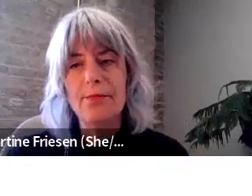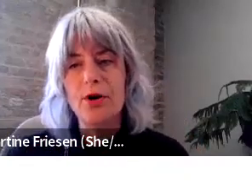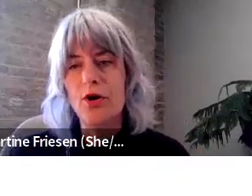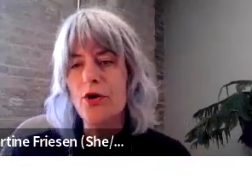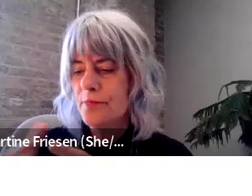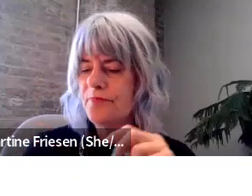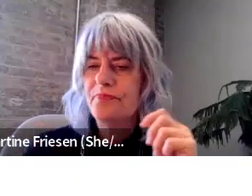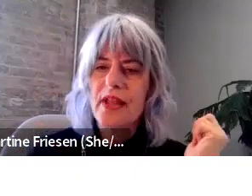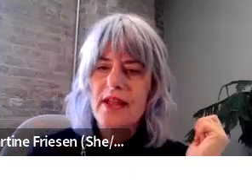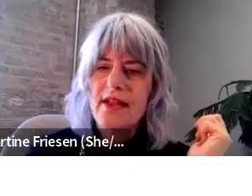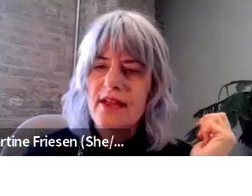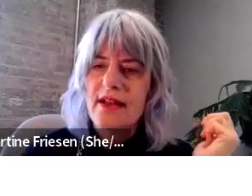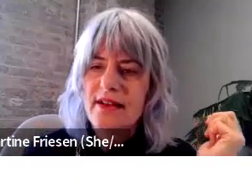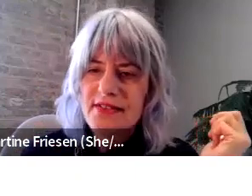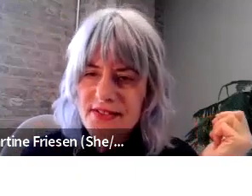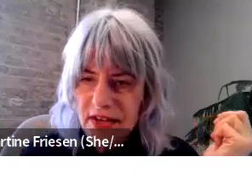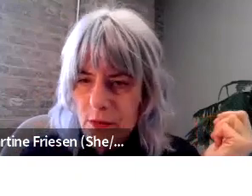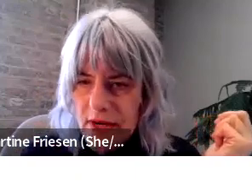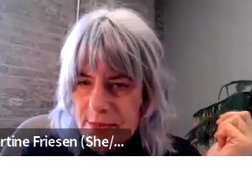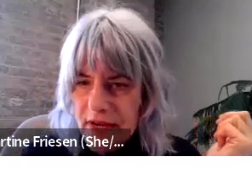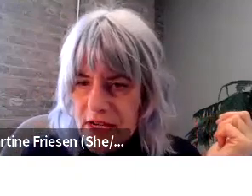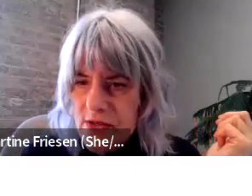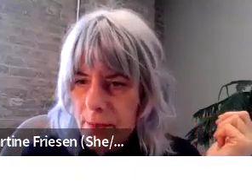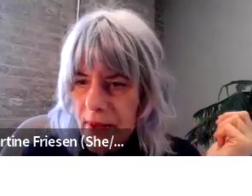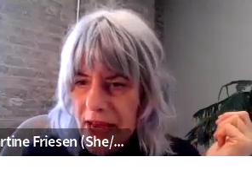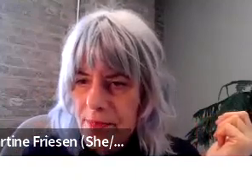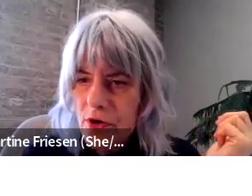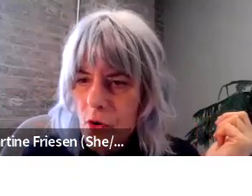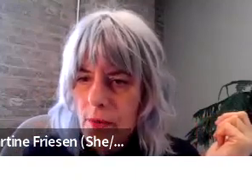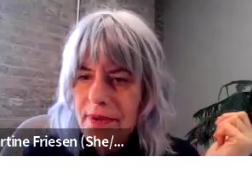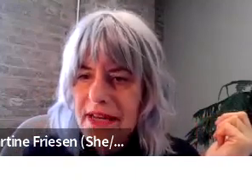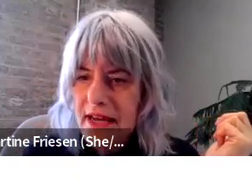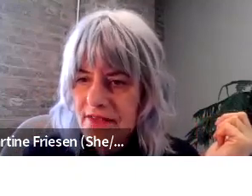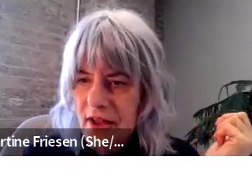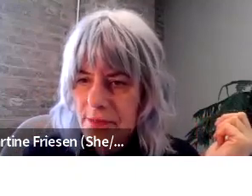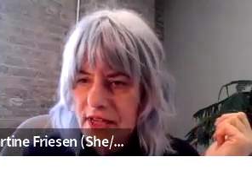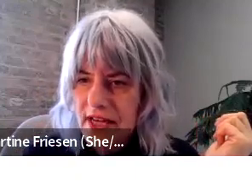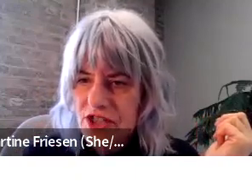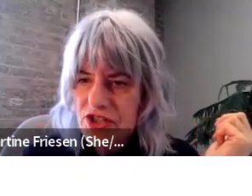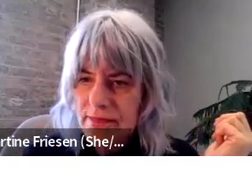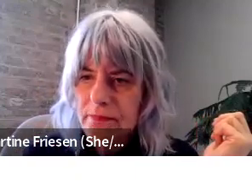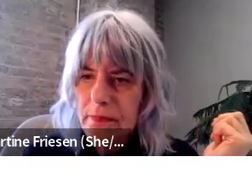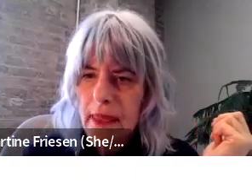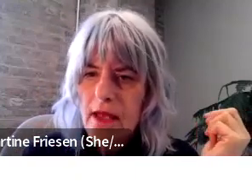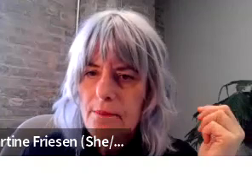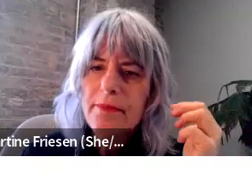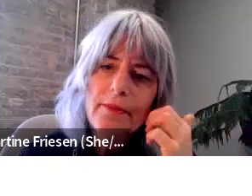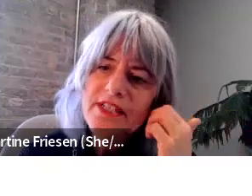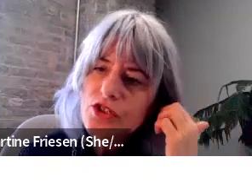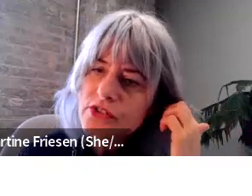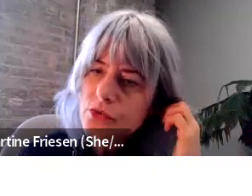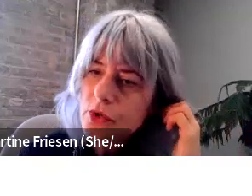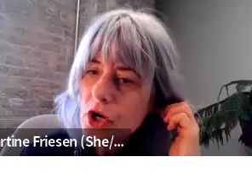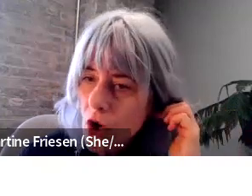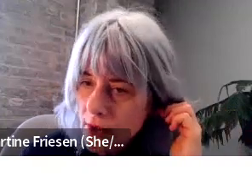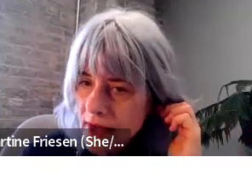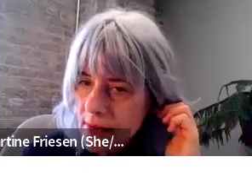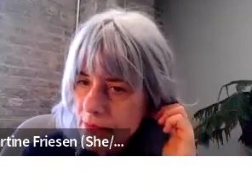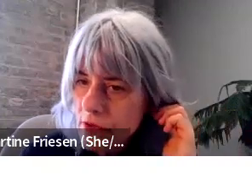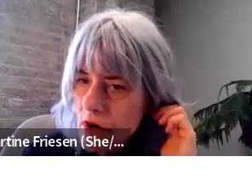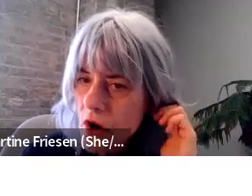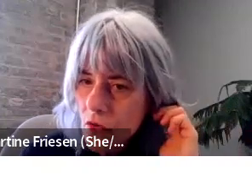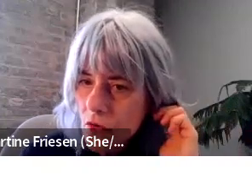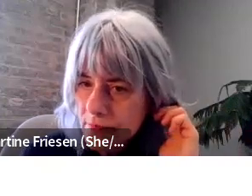call Manipogo. The second way is by using a paper or PDF application. People may choose to work